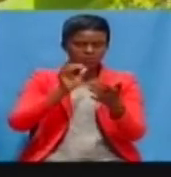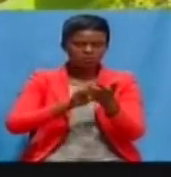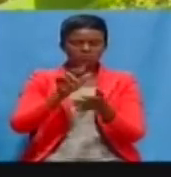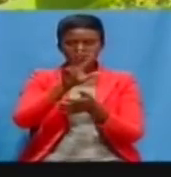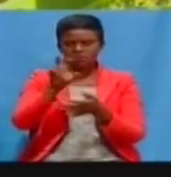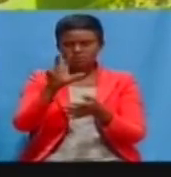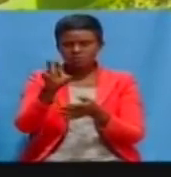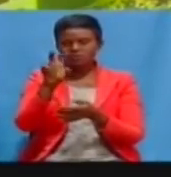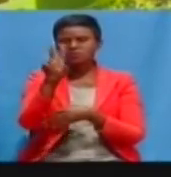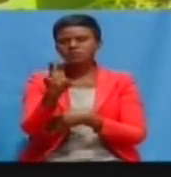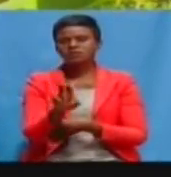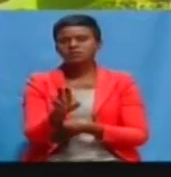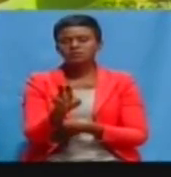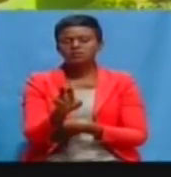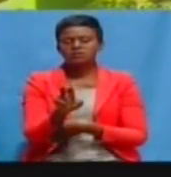$1,300.